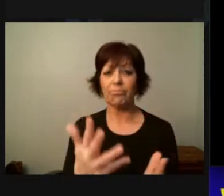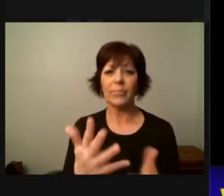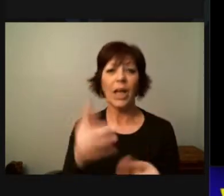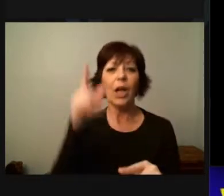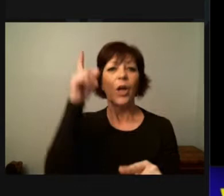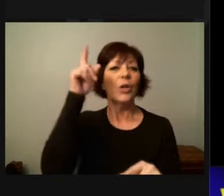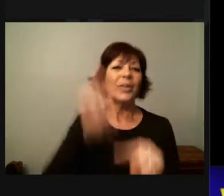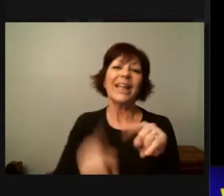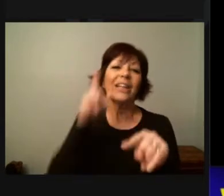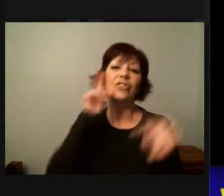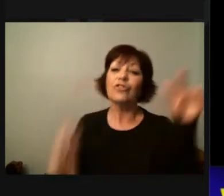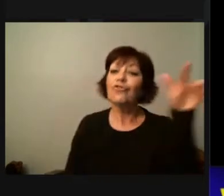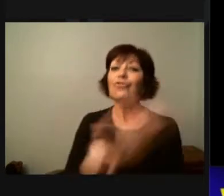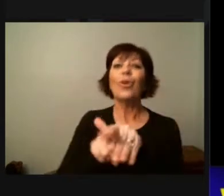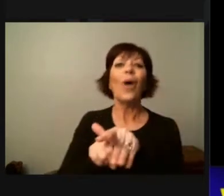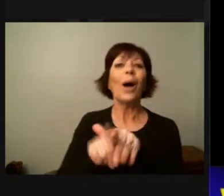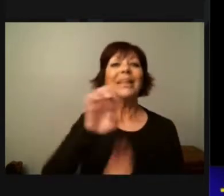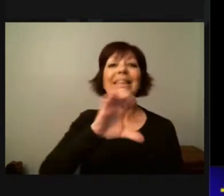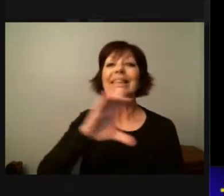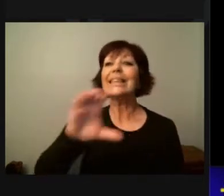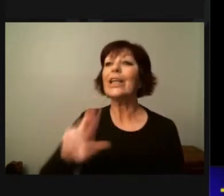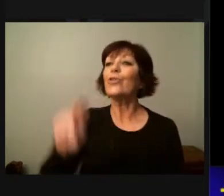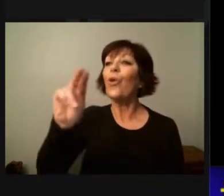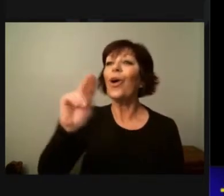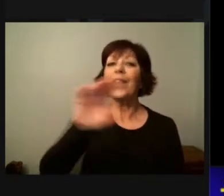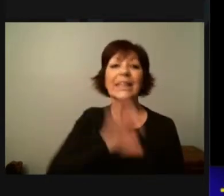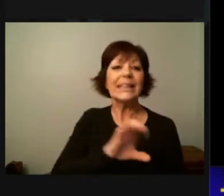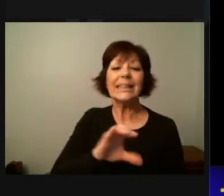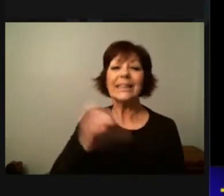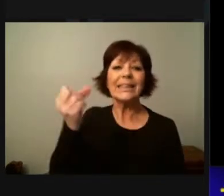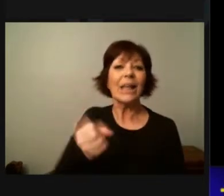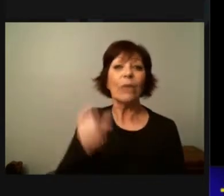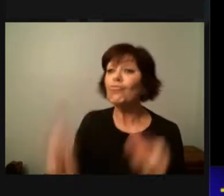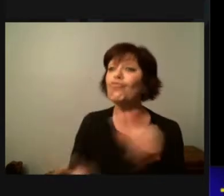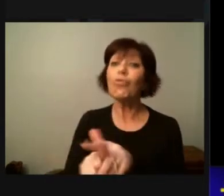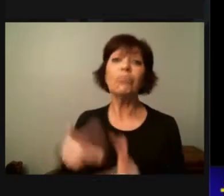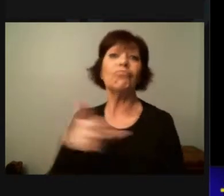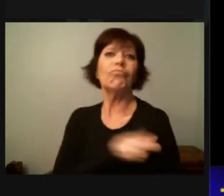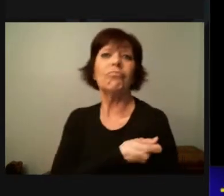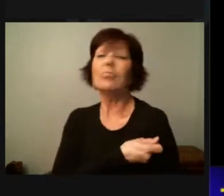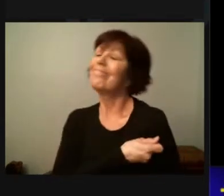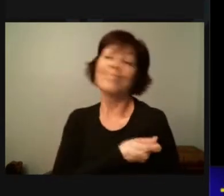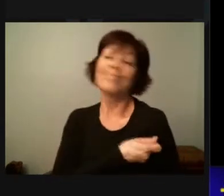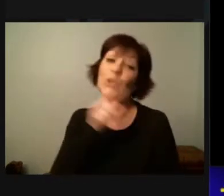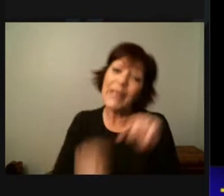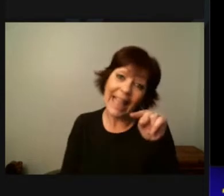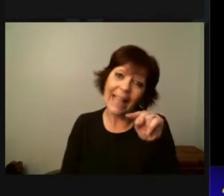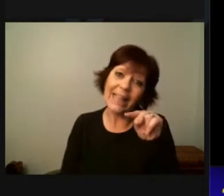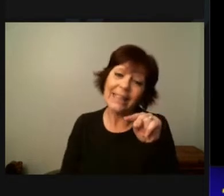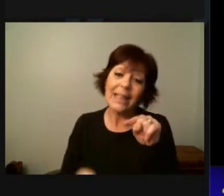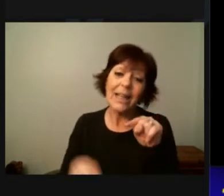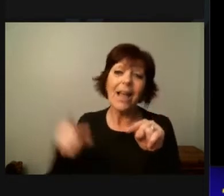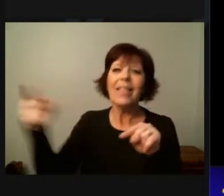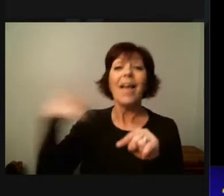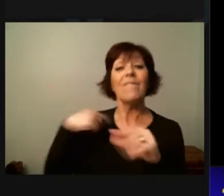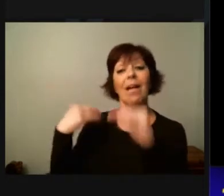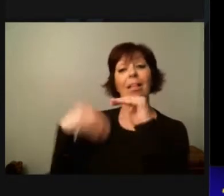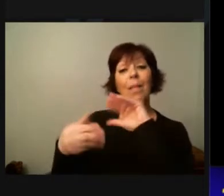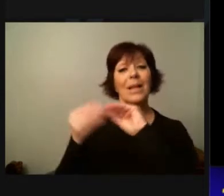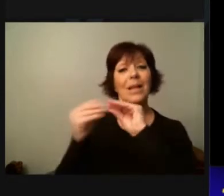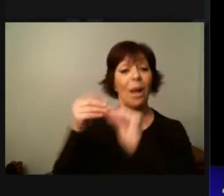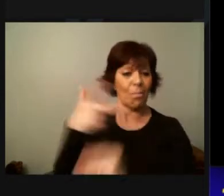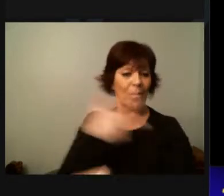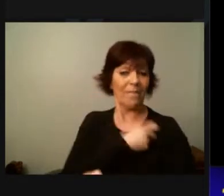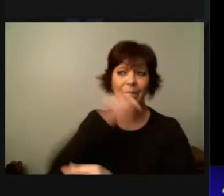show up at ECC North or ECC South, because depending on the amount of vaccine that we get from